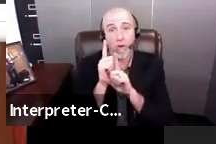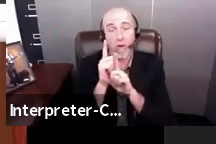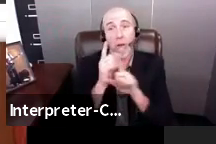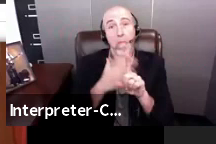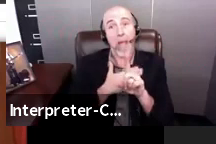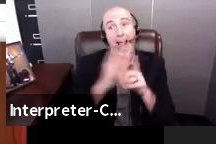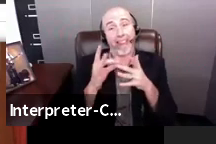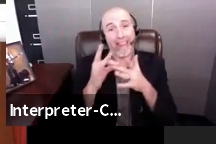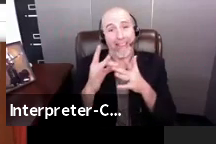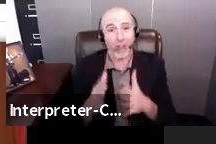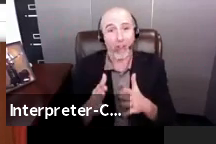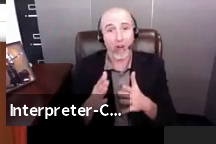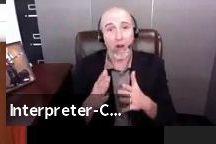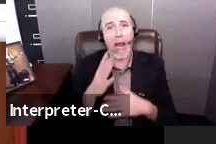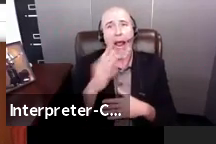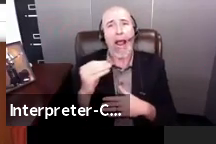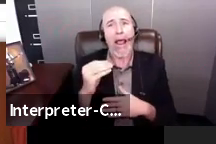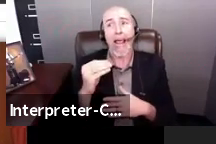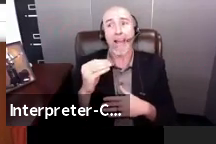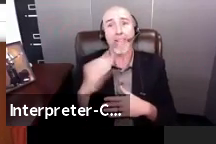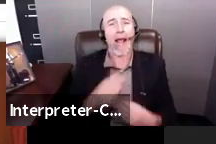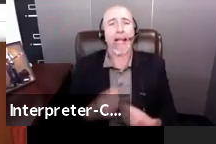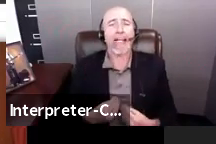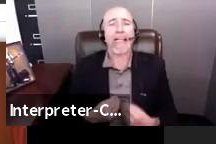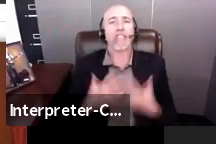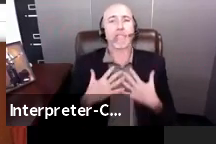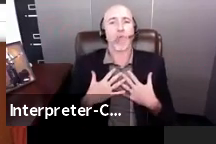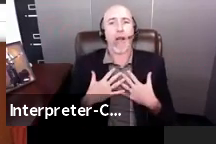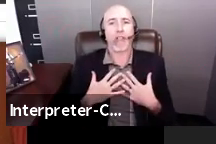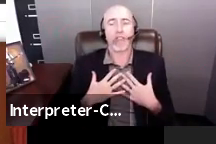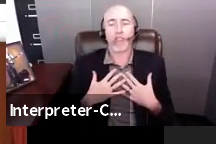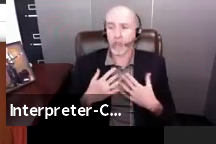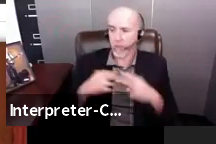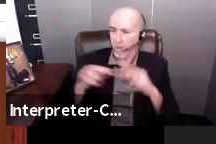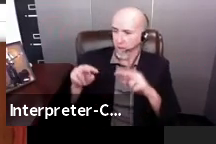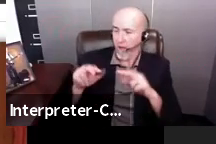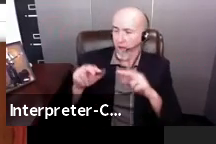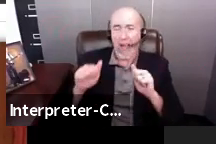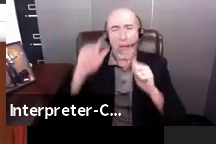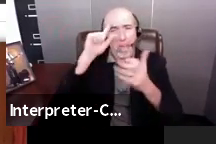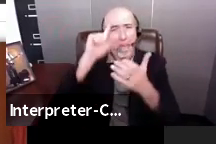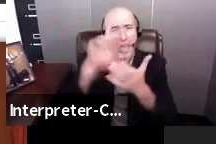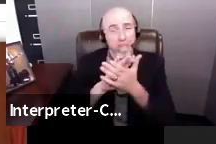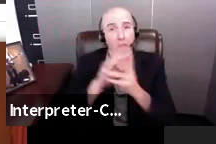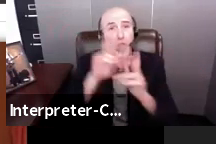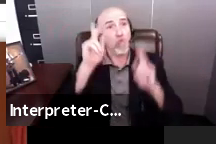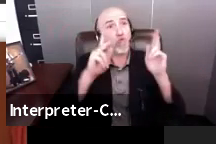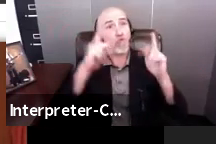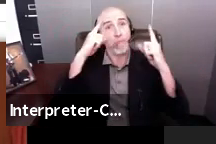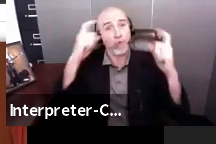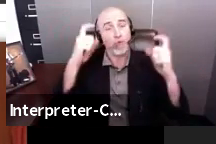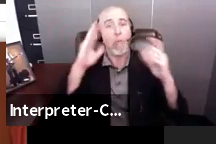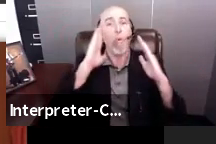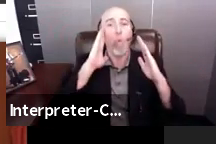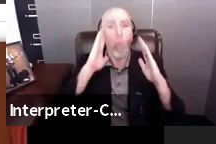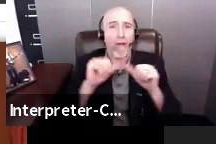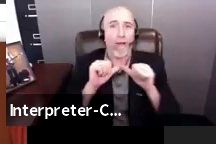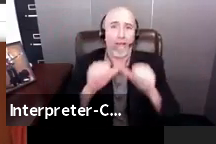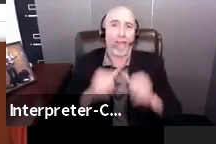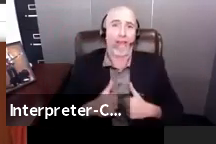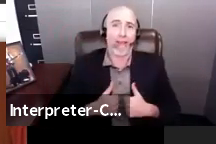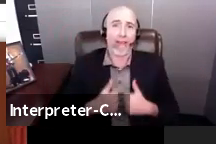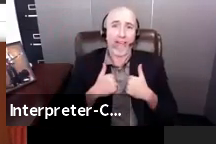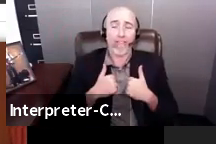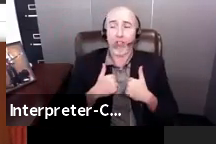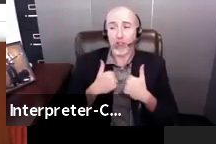leader, and my inspiration to believe that the human dream can live. She is